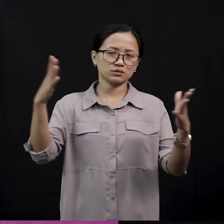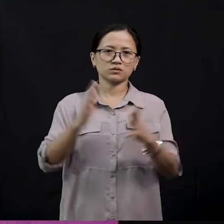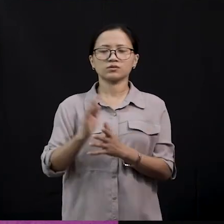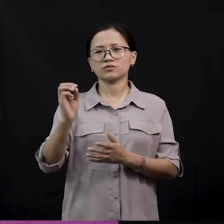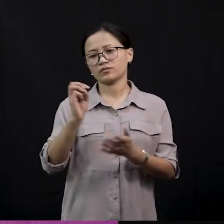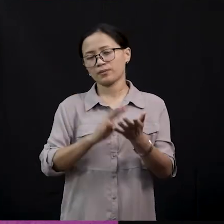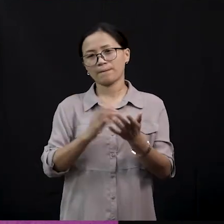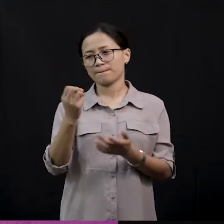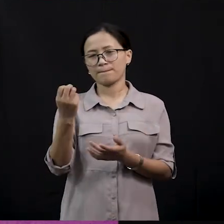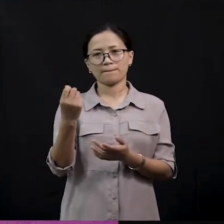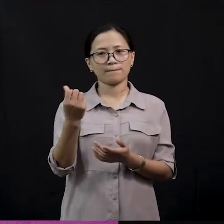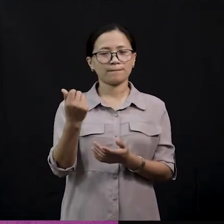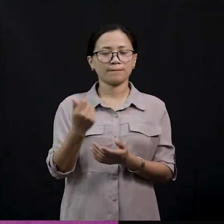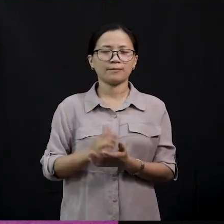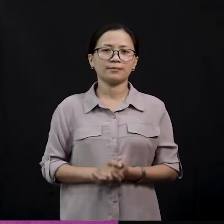money.